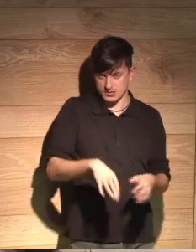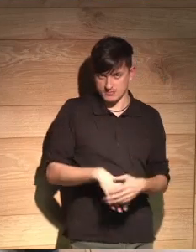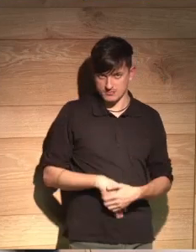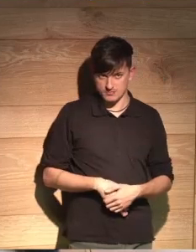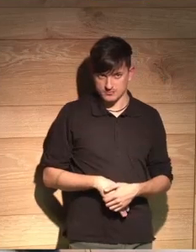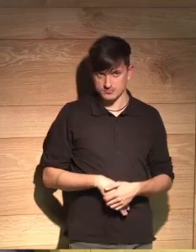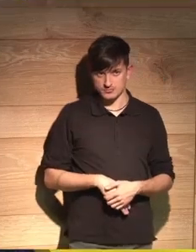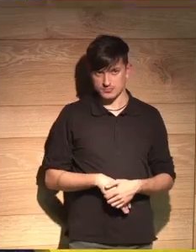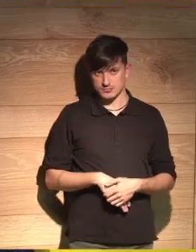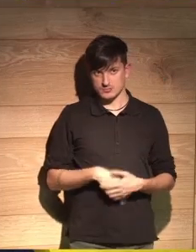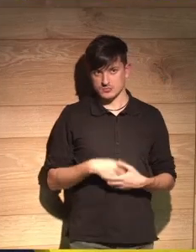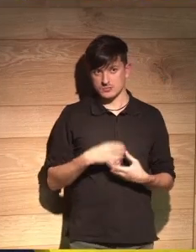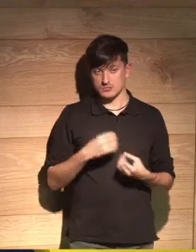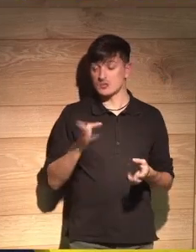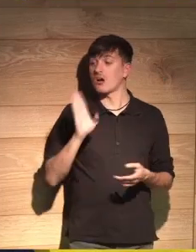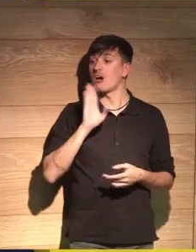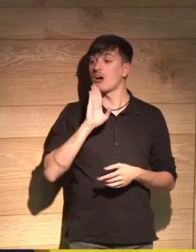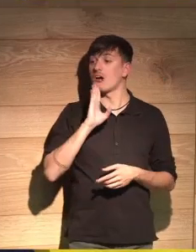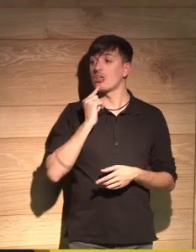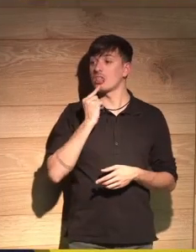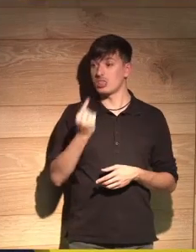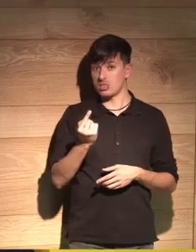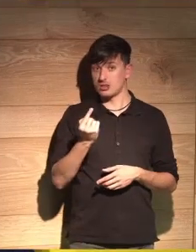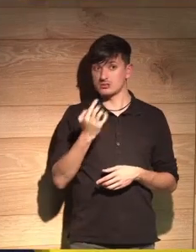-1 exponent.